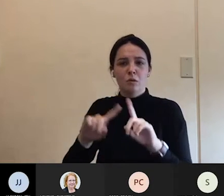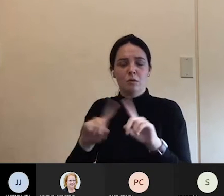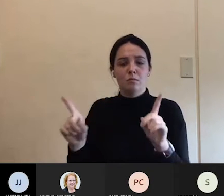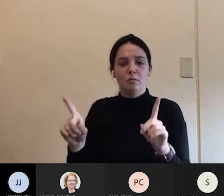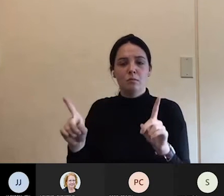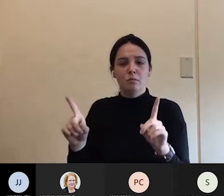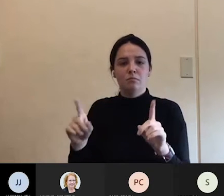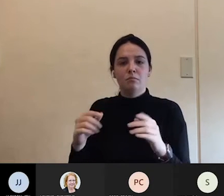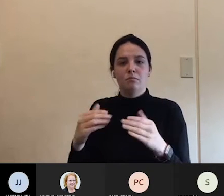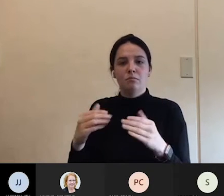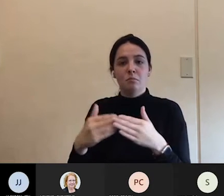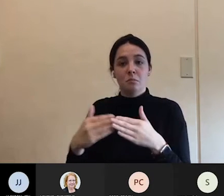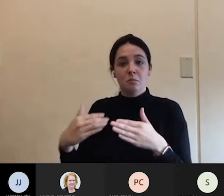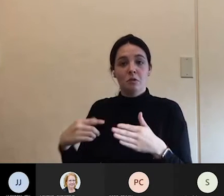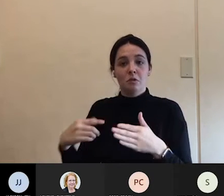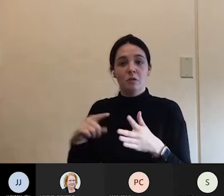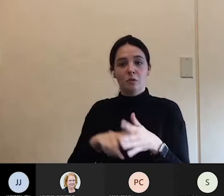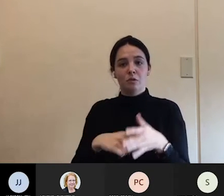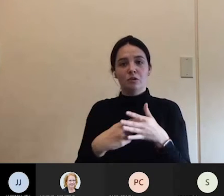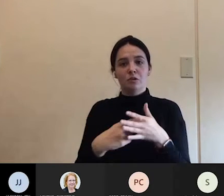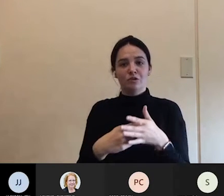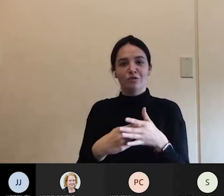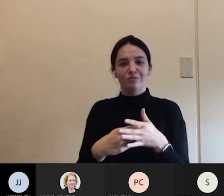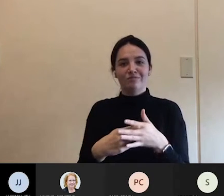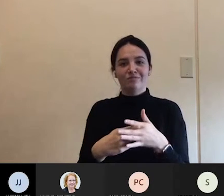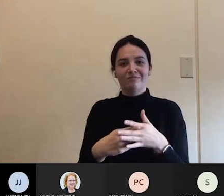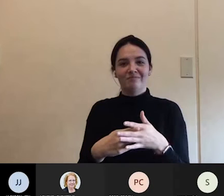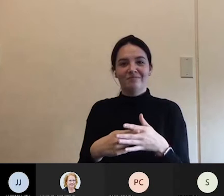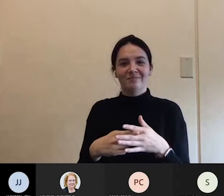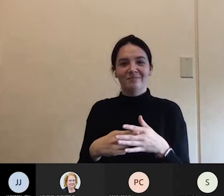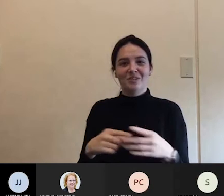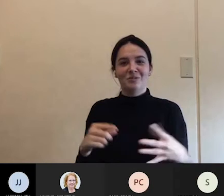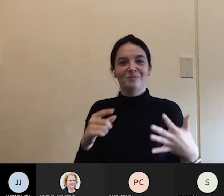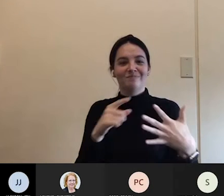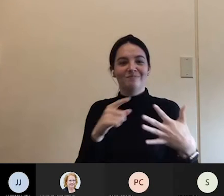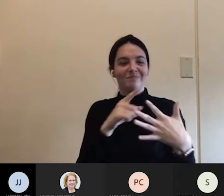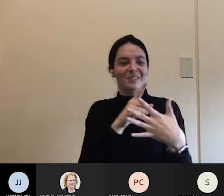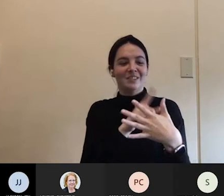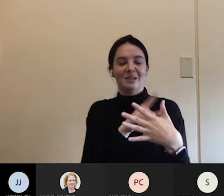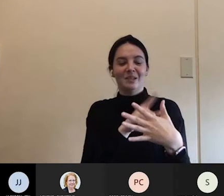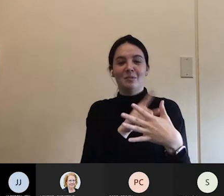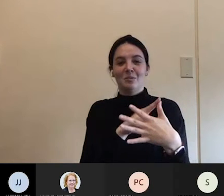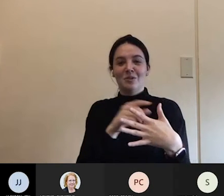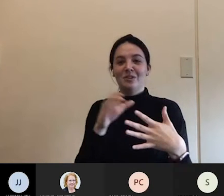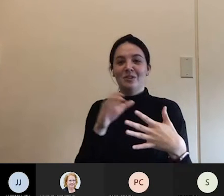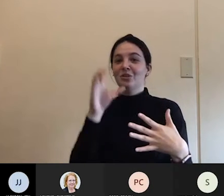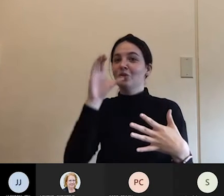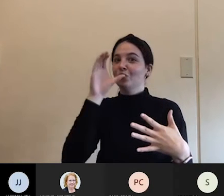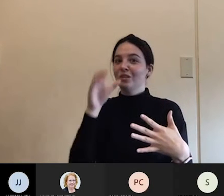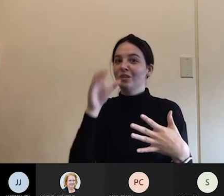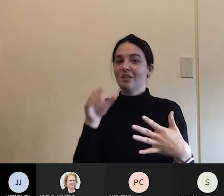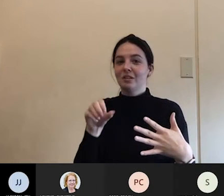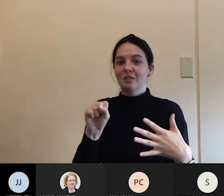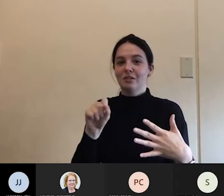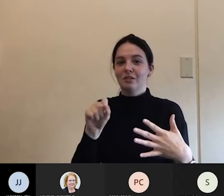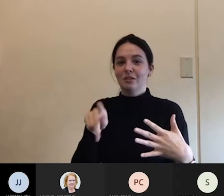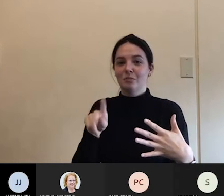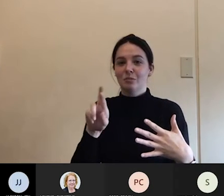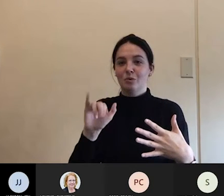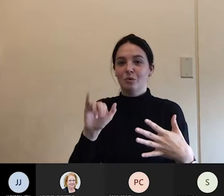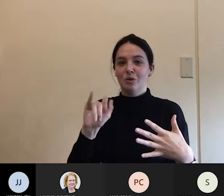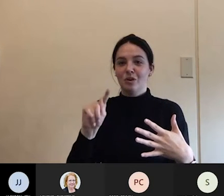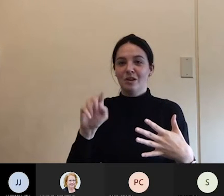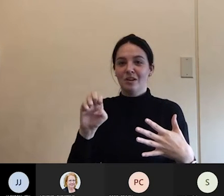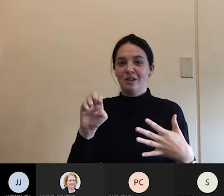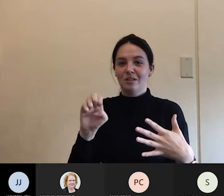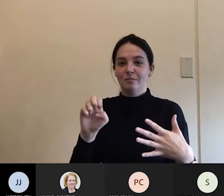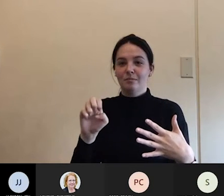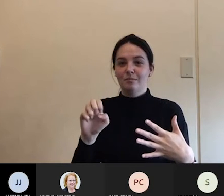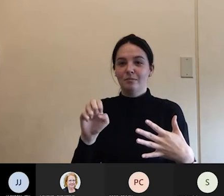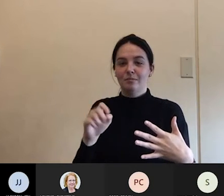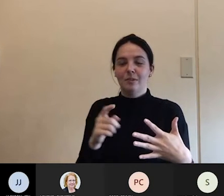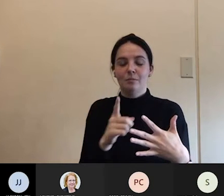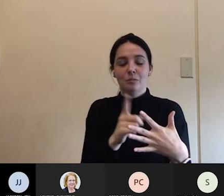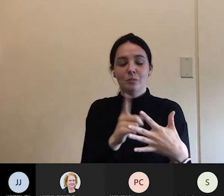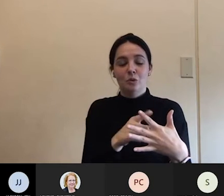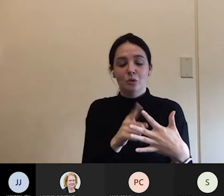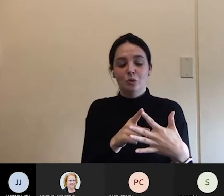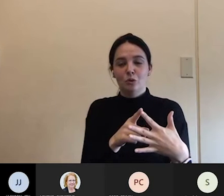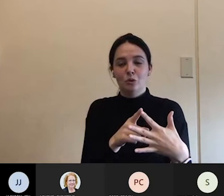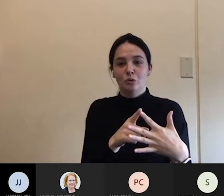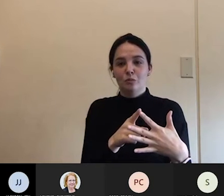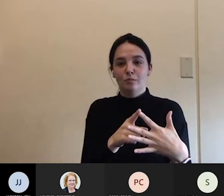So step 1, drink the Sprite. Step 2, place the pipe inside the Sprite